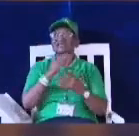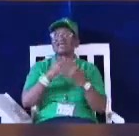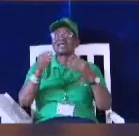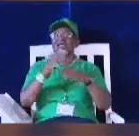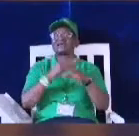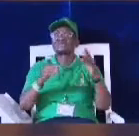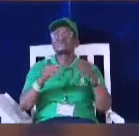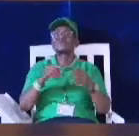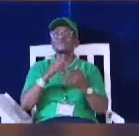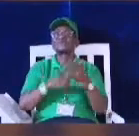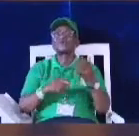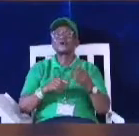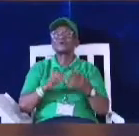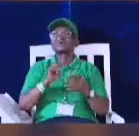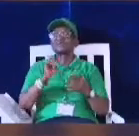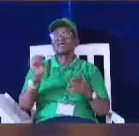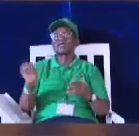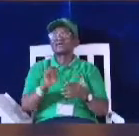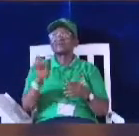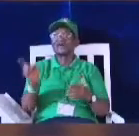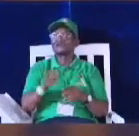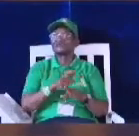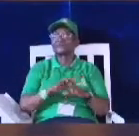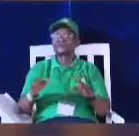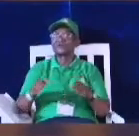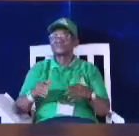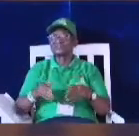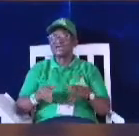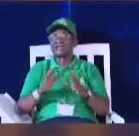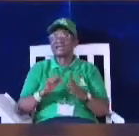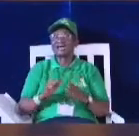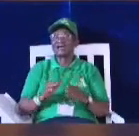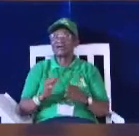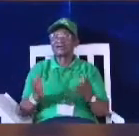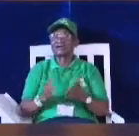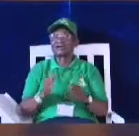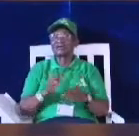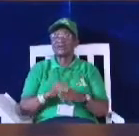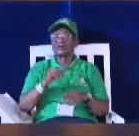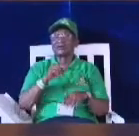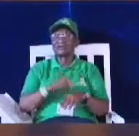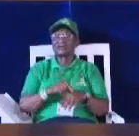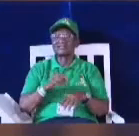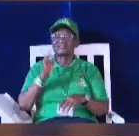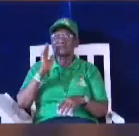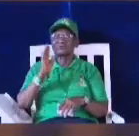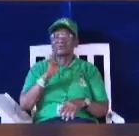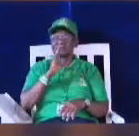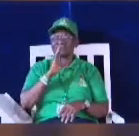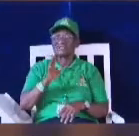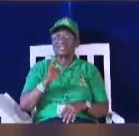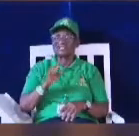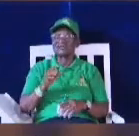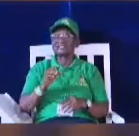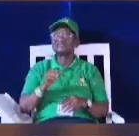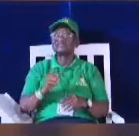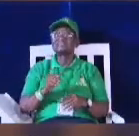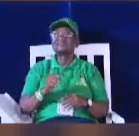Whatever you disallow on earth will be disallowed in heaven.